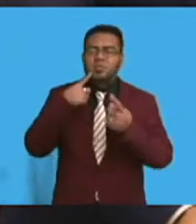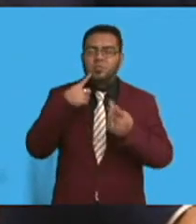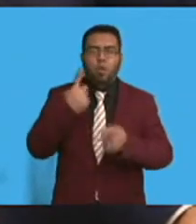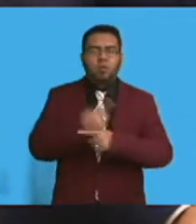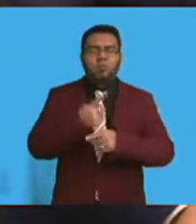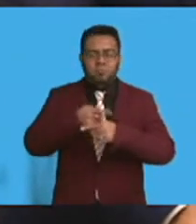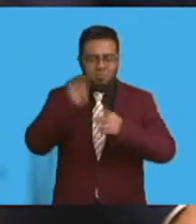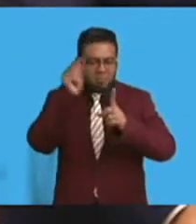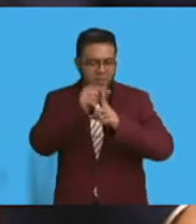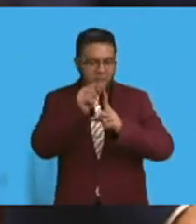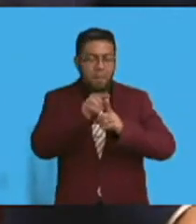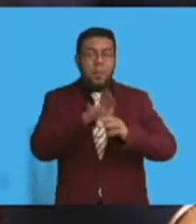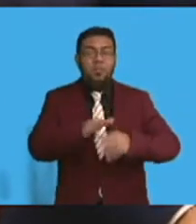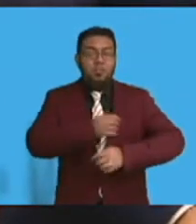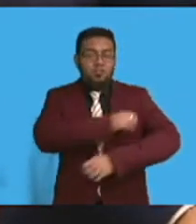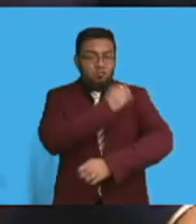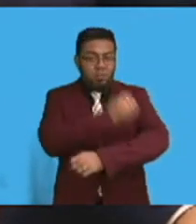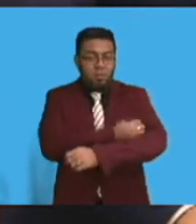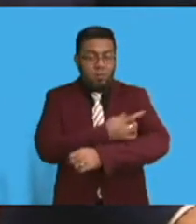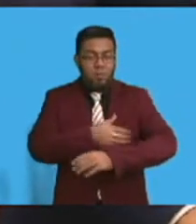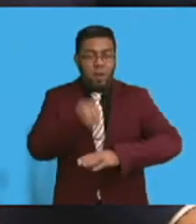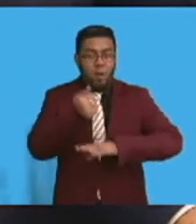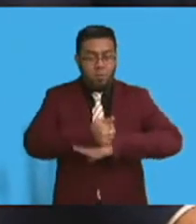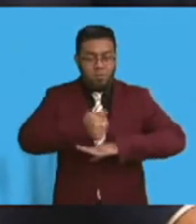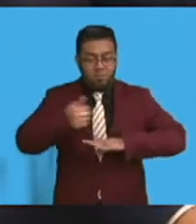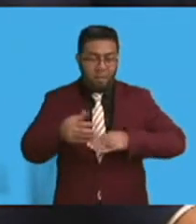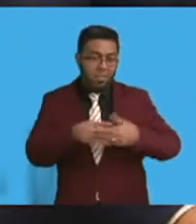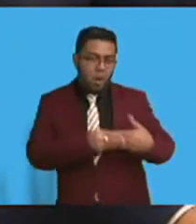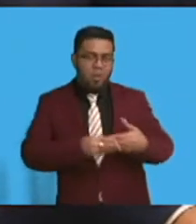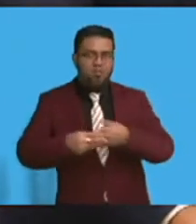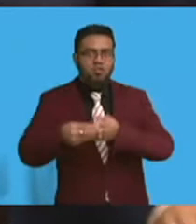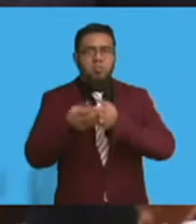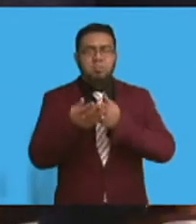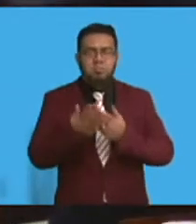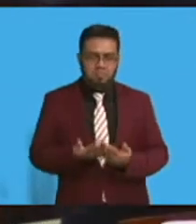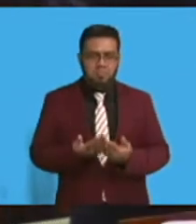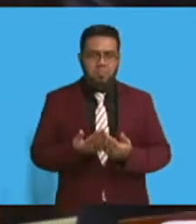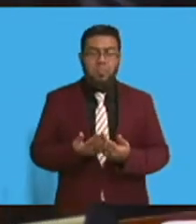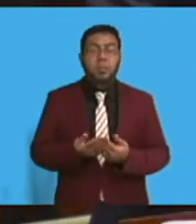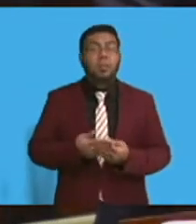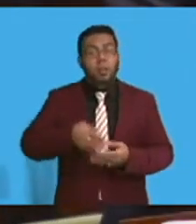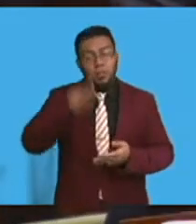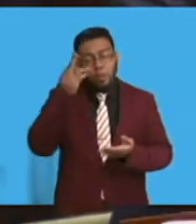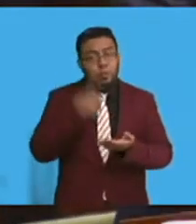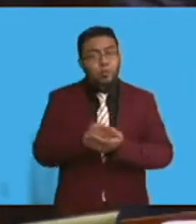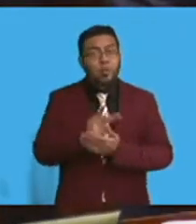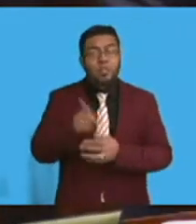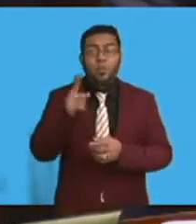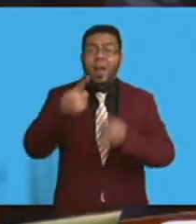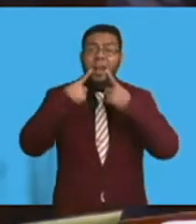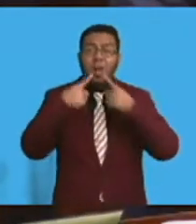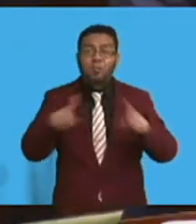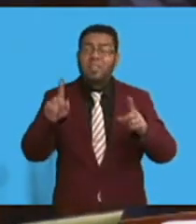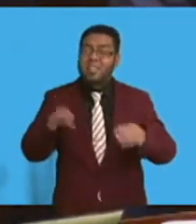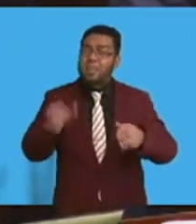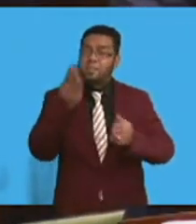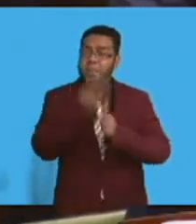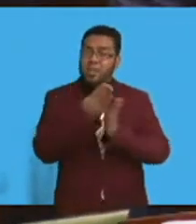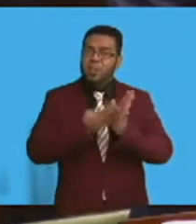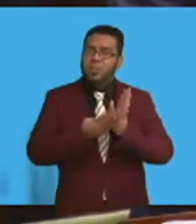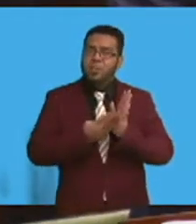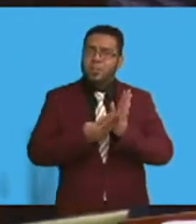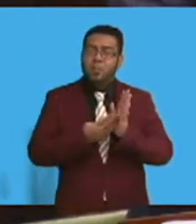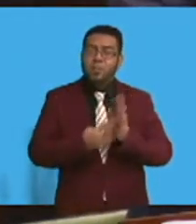management. It speaks to the principled nature of our leadership. Madam Speaker, the truth is that we are announcing this budget from a position of